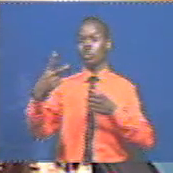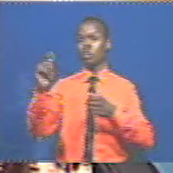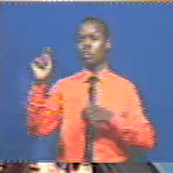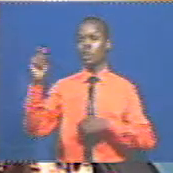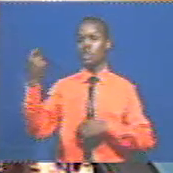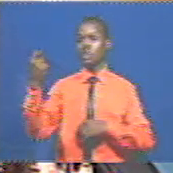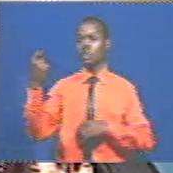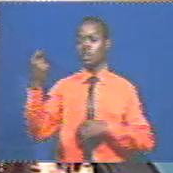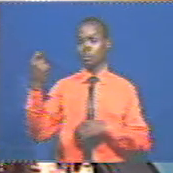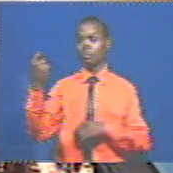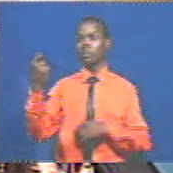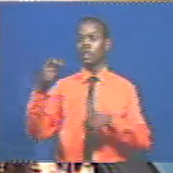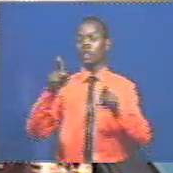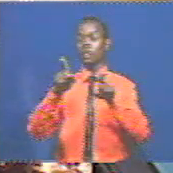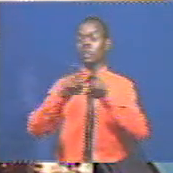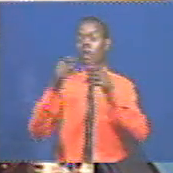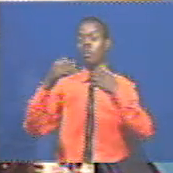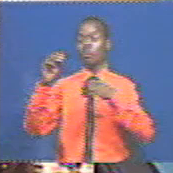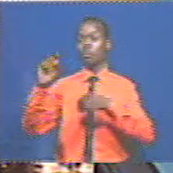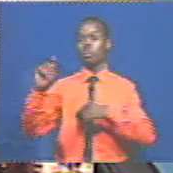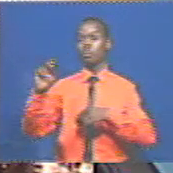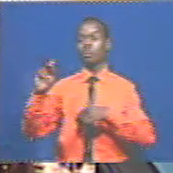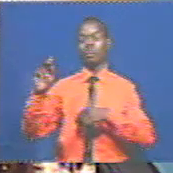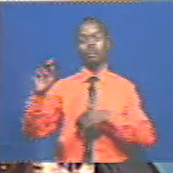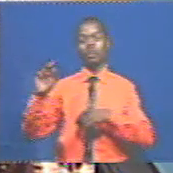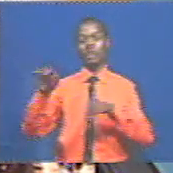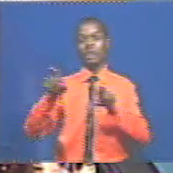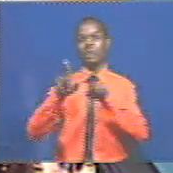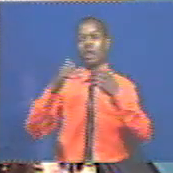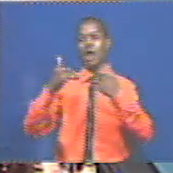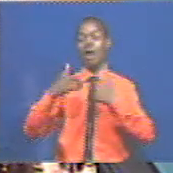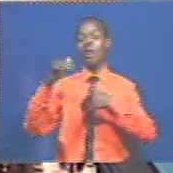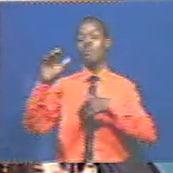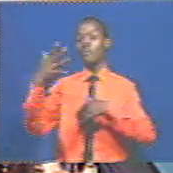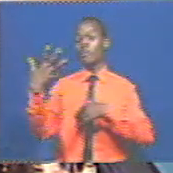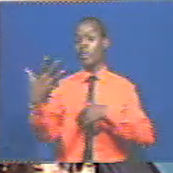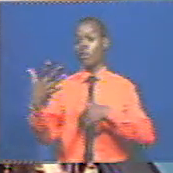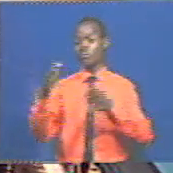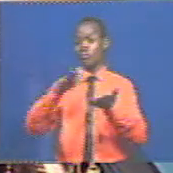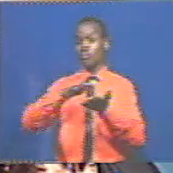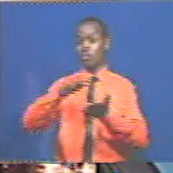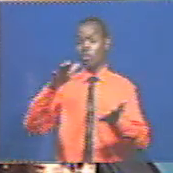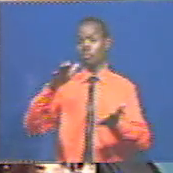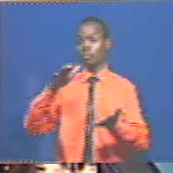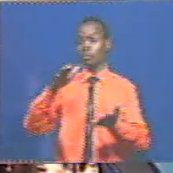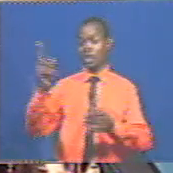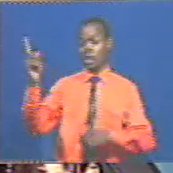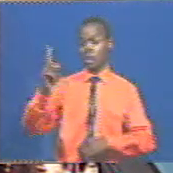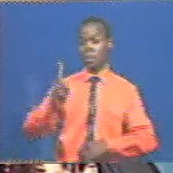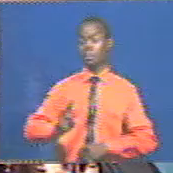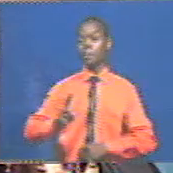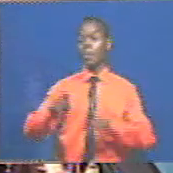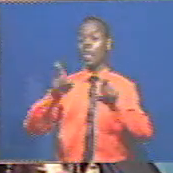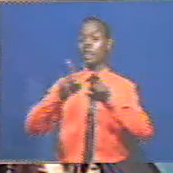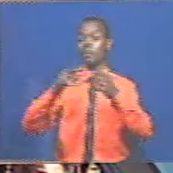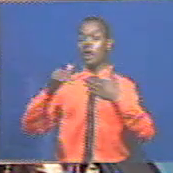president who caneta and five war is to be to be confirmed and we have local and